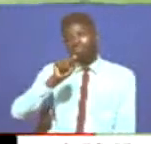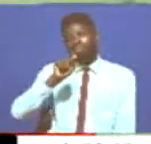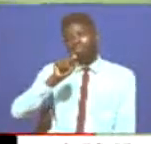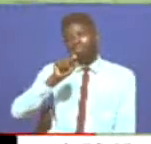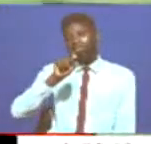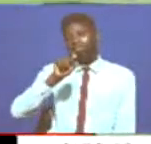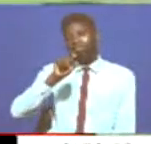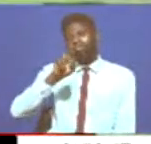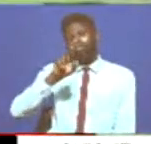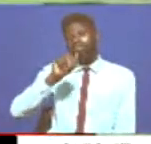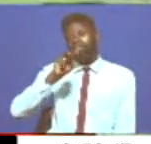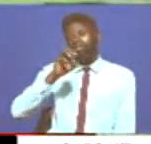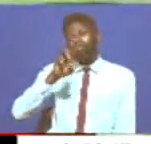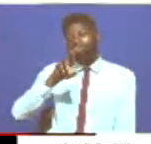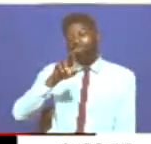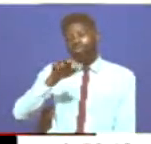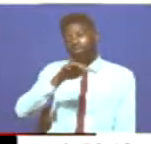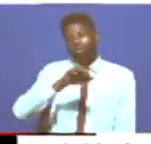Grounds.